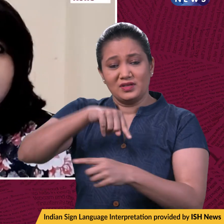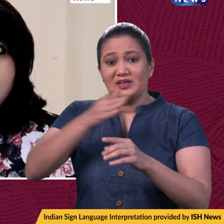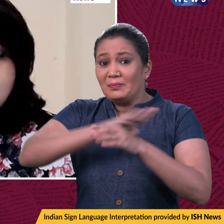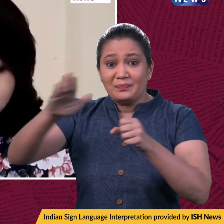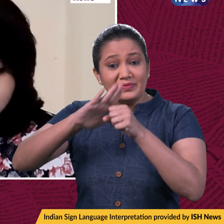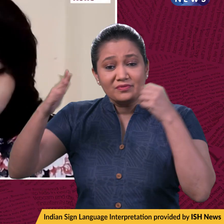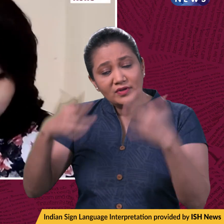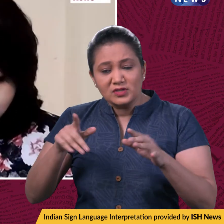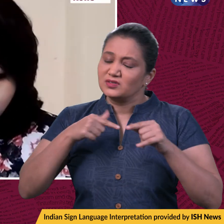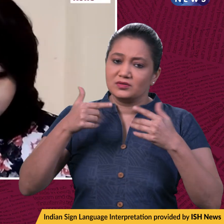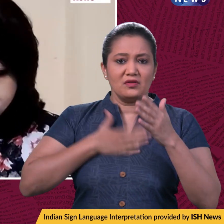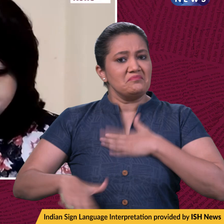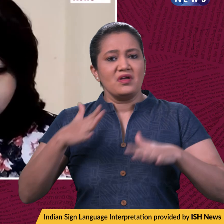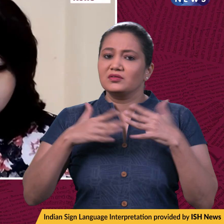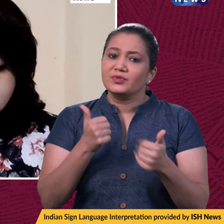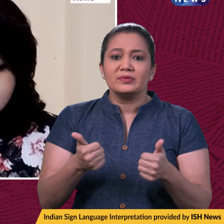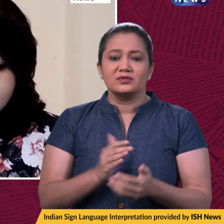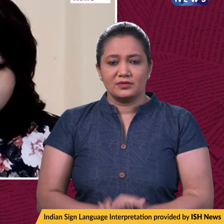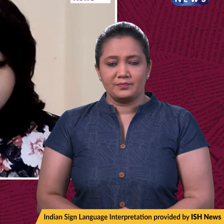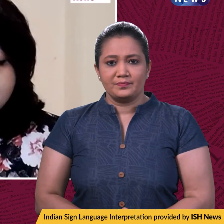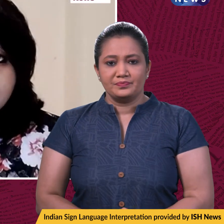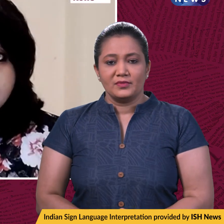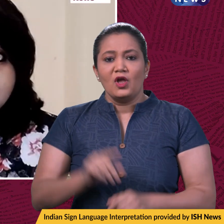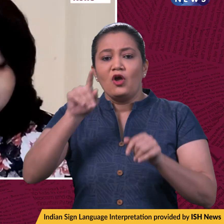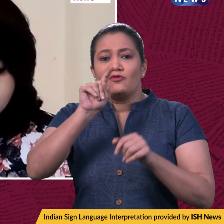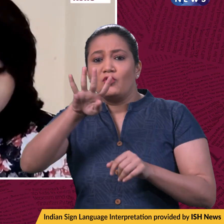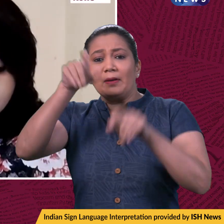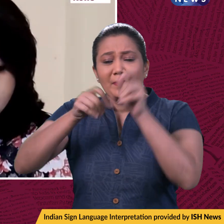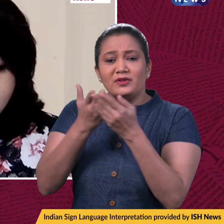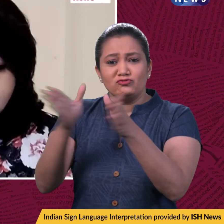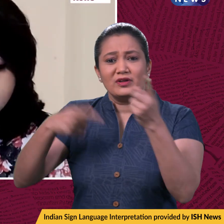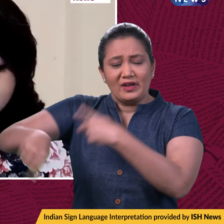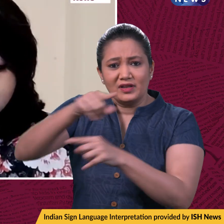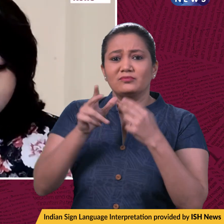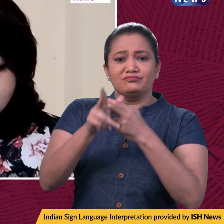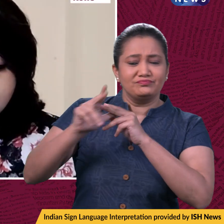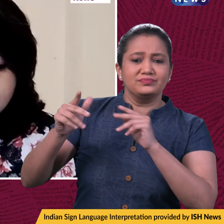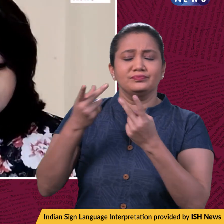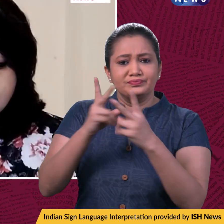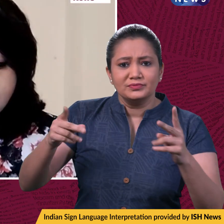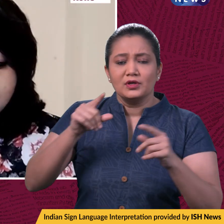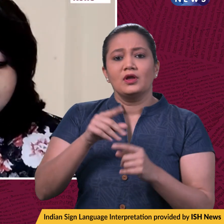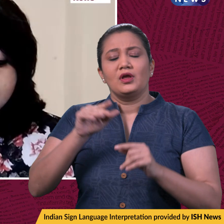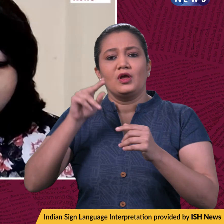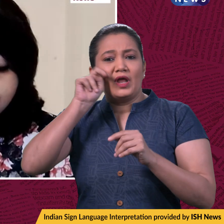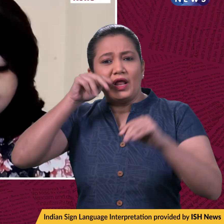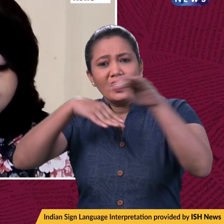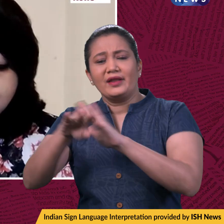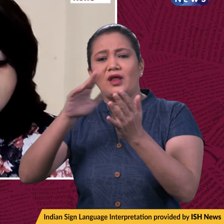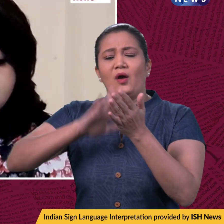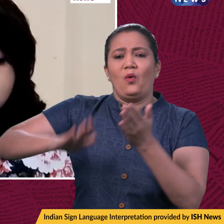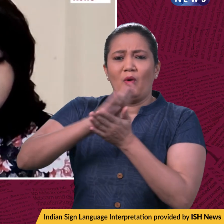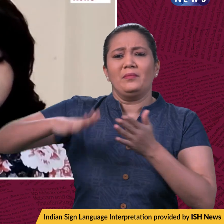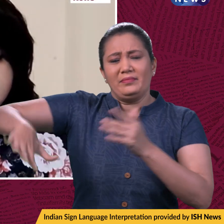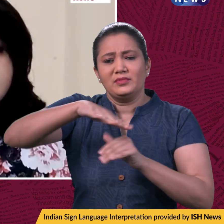were killed," end quote. Now, this comes after over 14 civilians and a soldier were killed in Nagaland's Mon